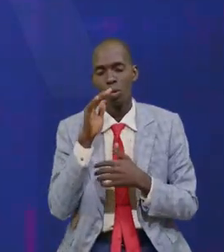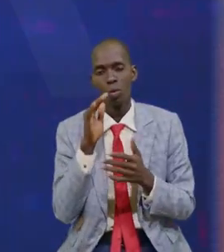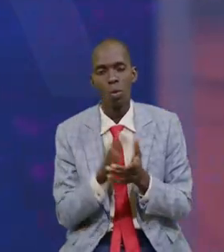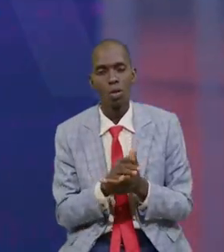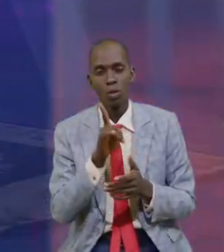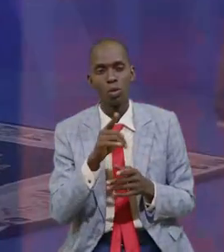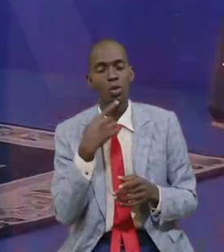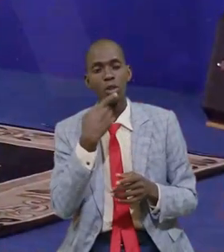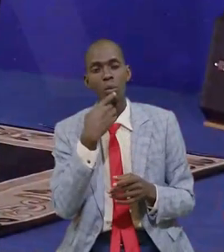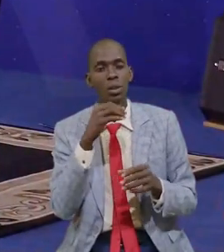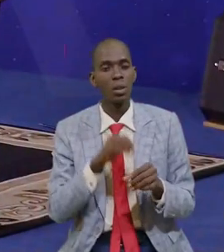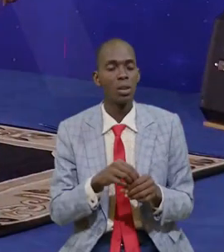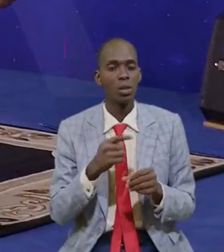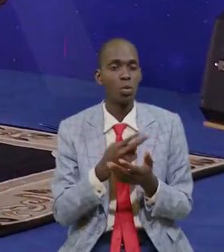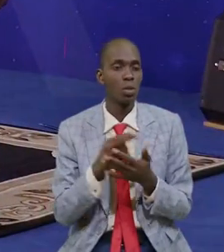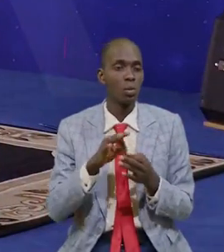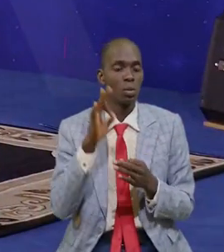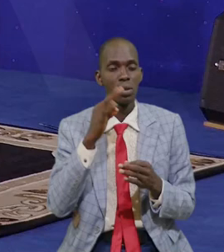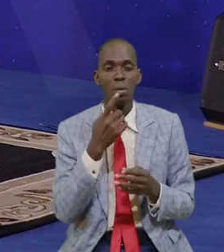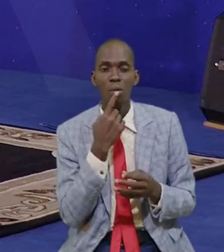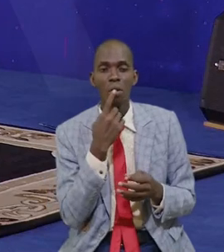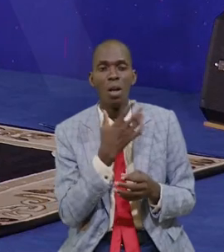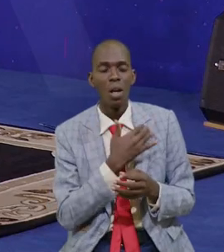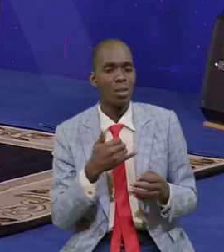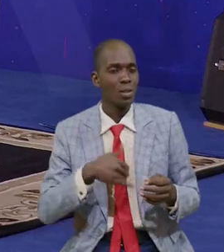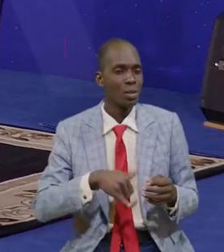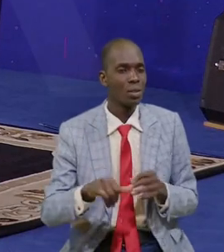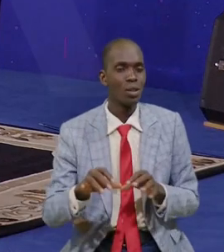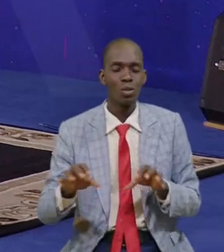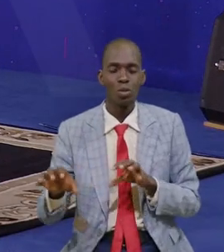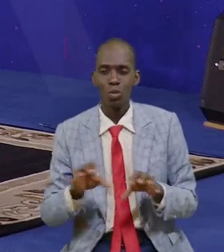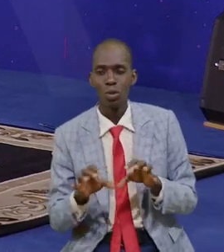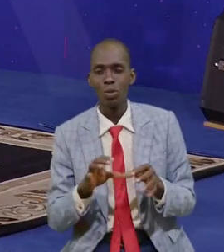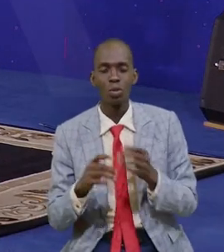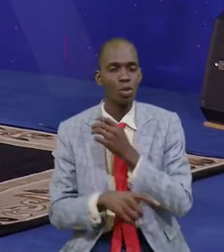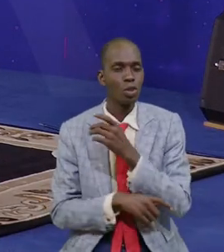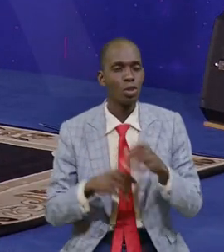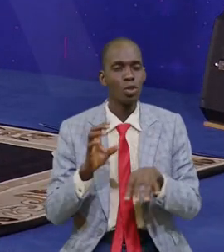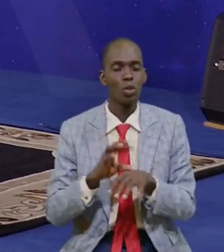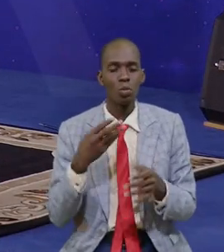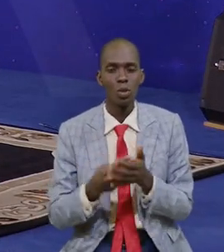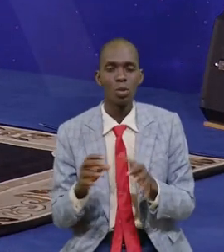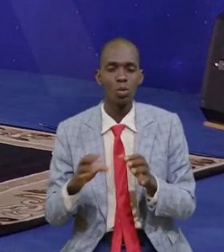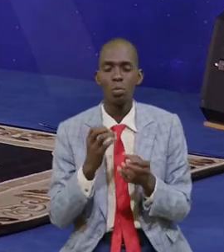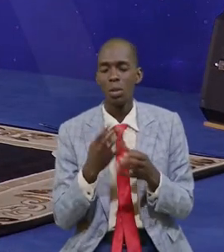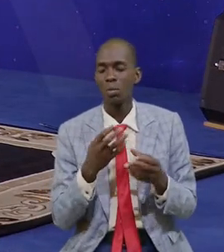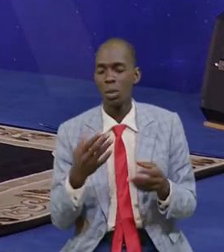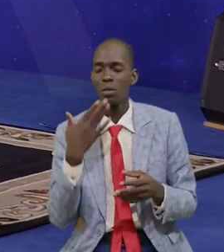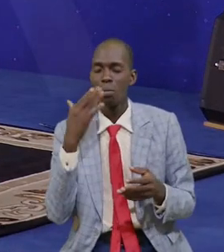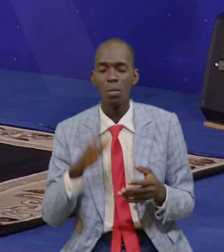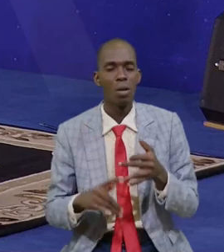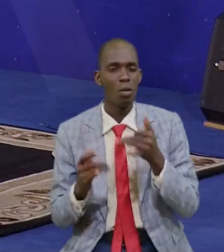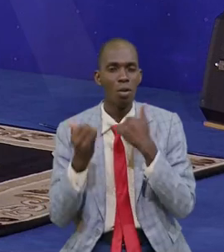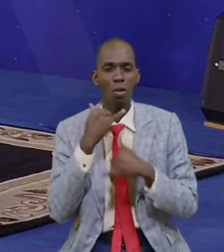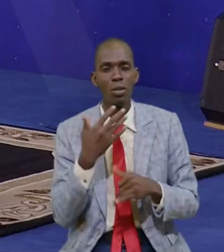some lousy, filthy thing. All that does not please him. It is faith. The faith in